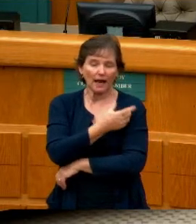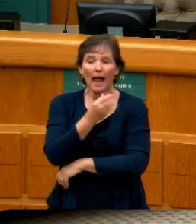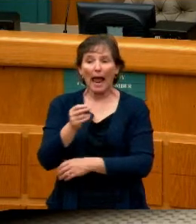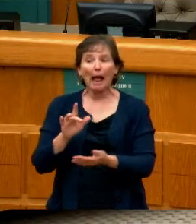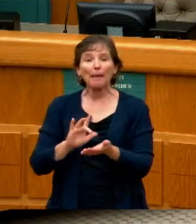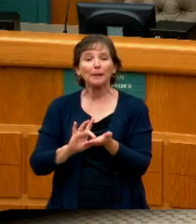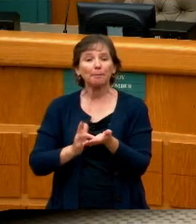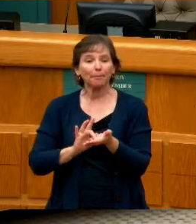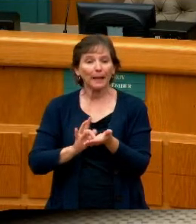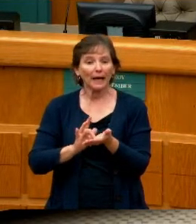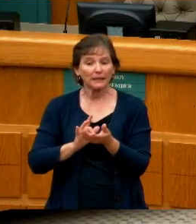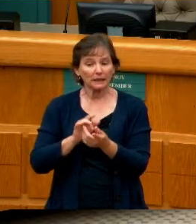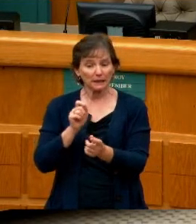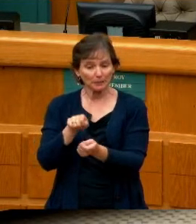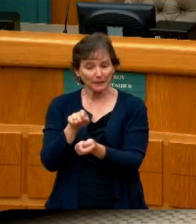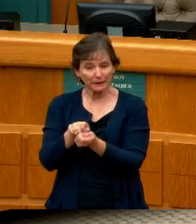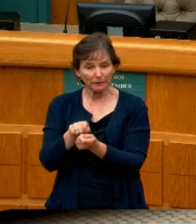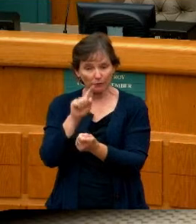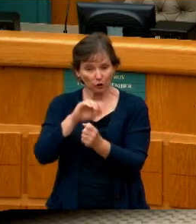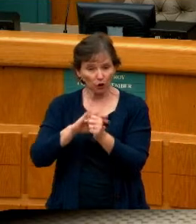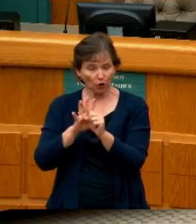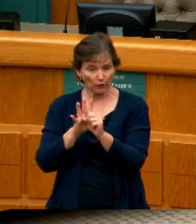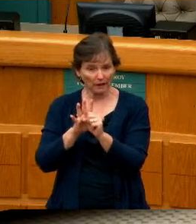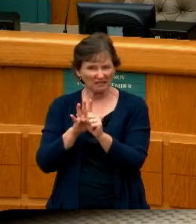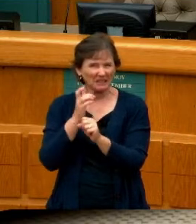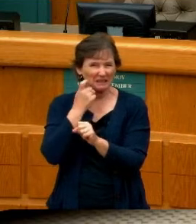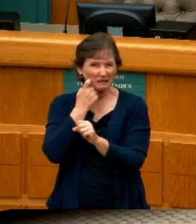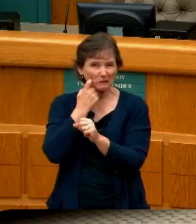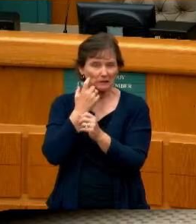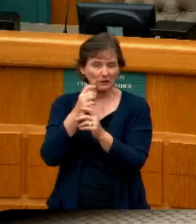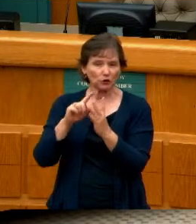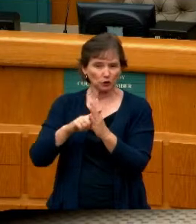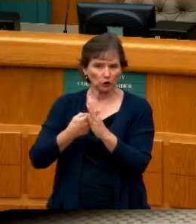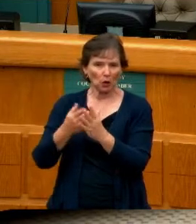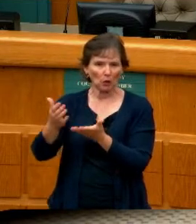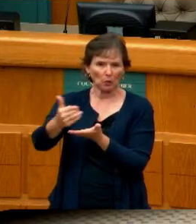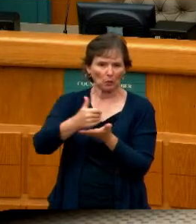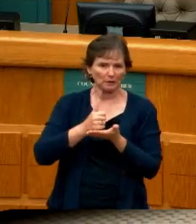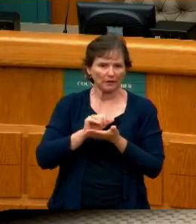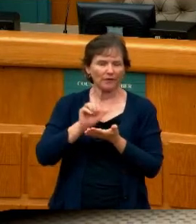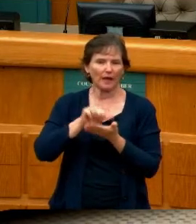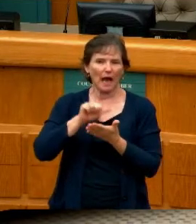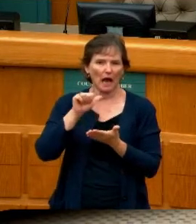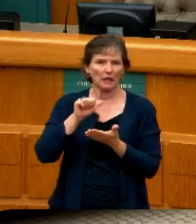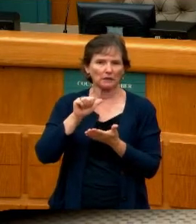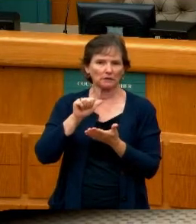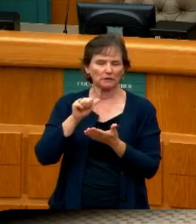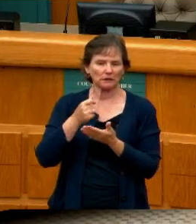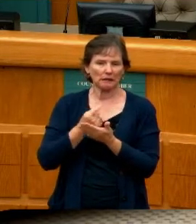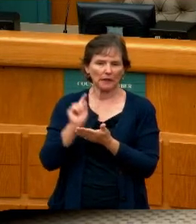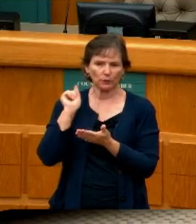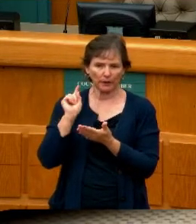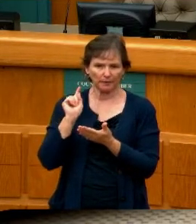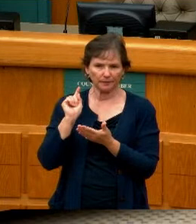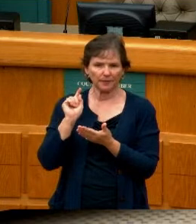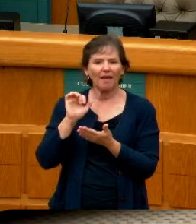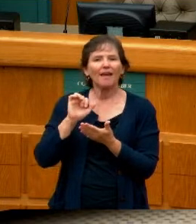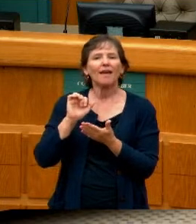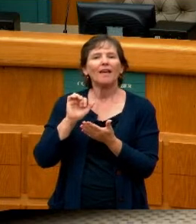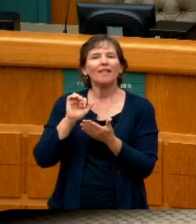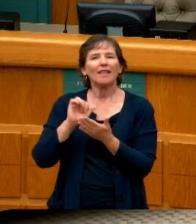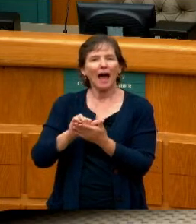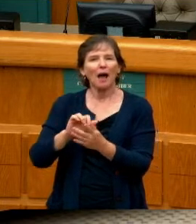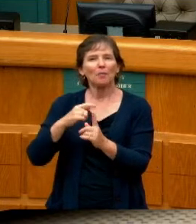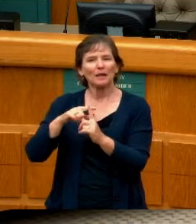really needed. A vaccine, along with therapeutics, which we started receiving last week in small